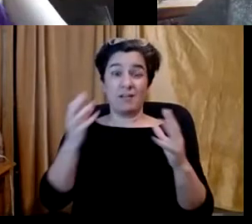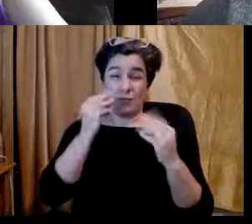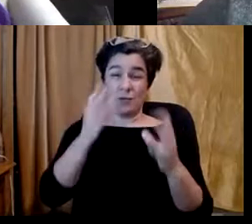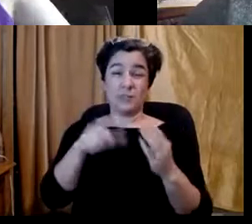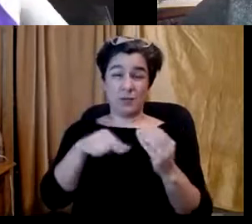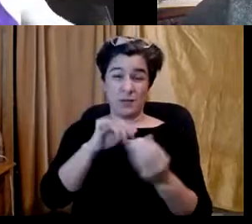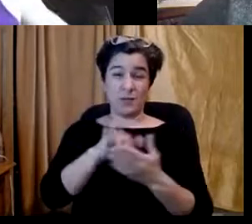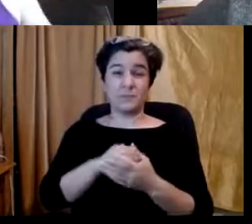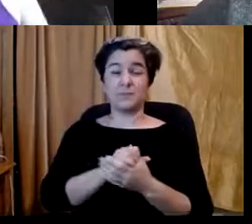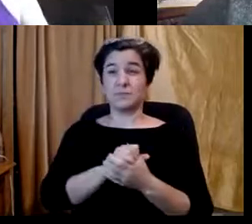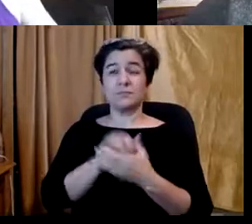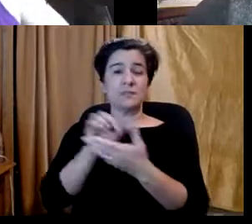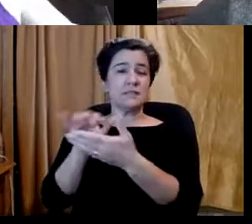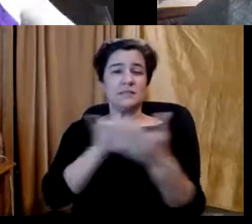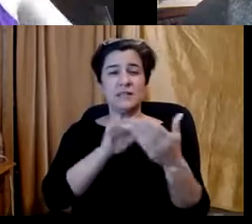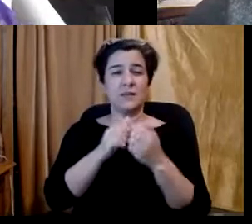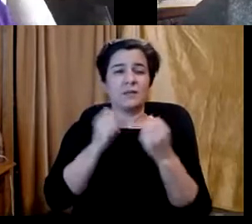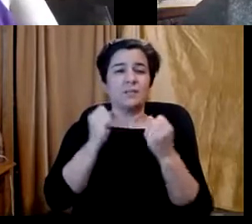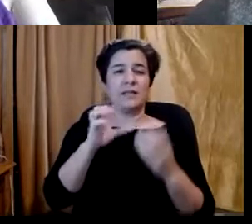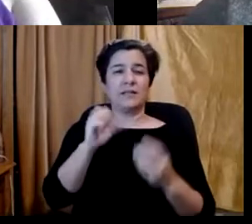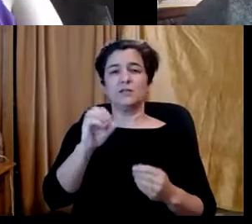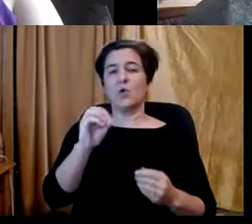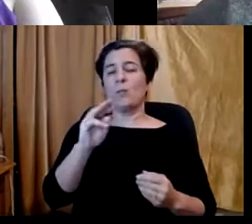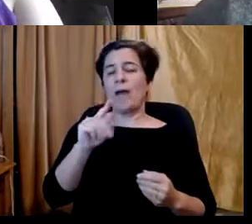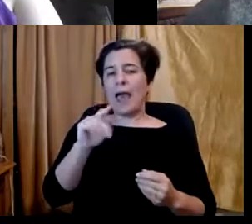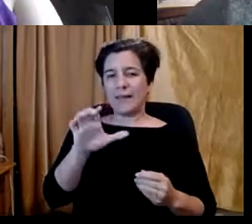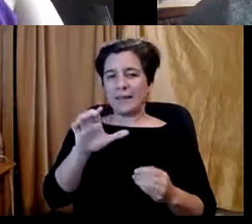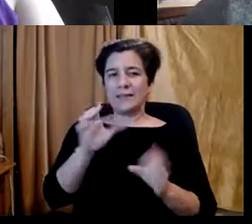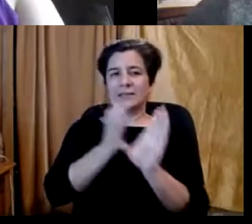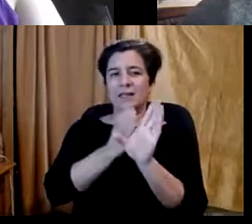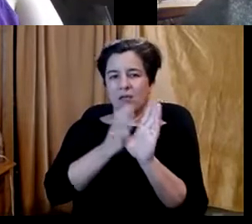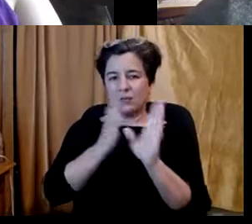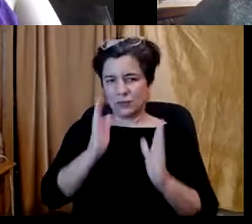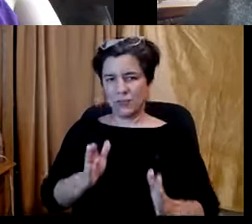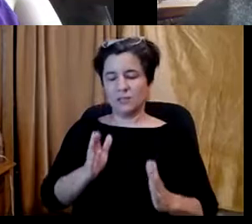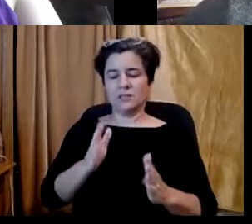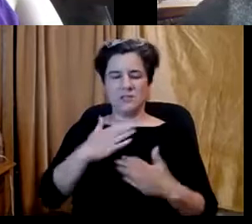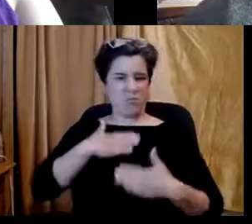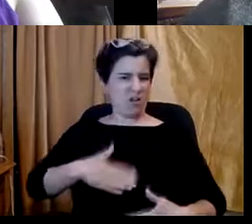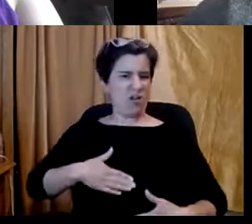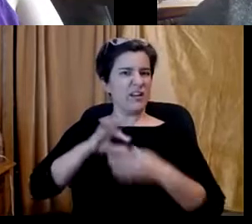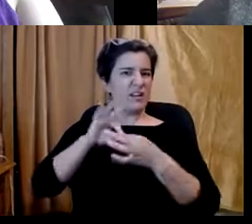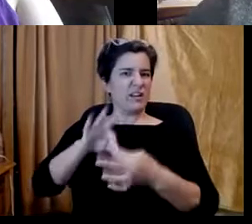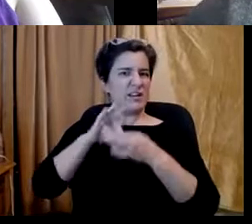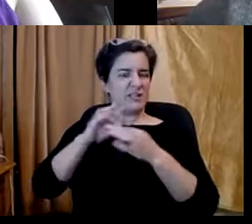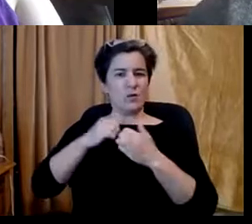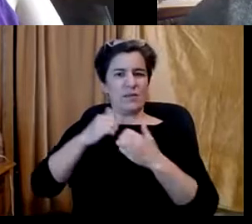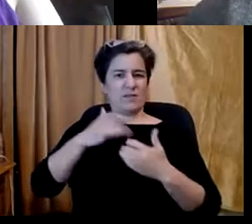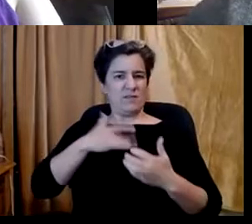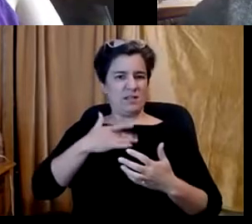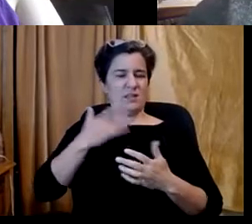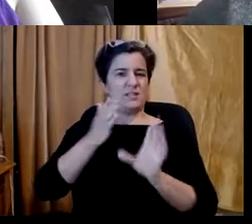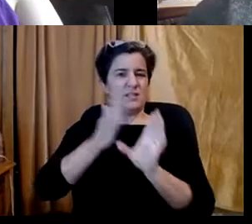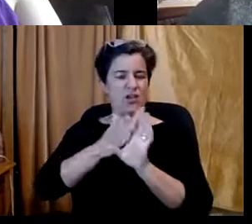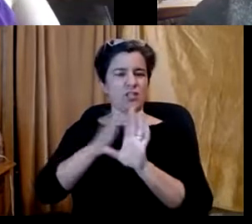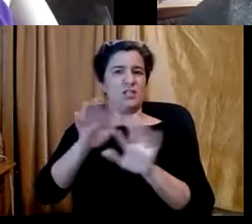number of somatic psychotherapists. And so it's all that work that I blend together for the body psychology. And I'm just excited of how we can bring this in tonight and be supportive